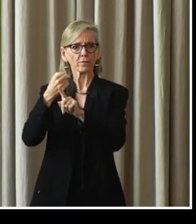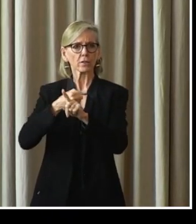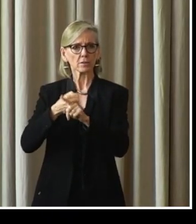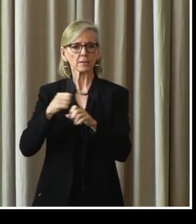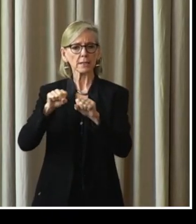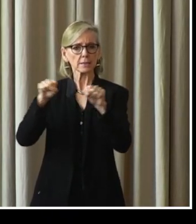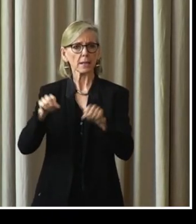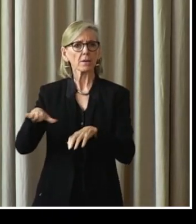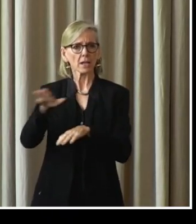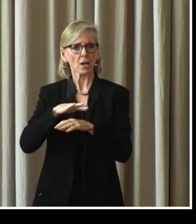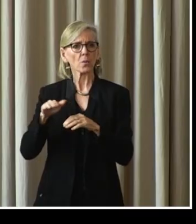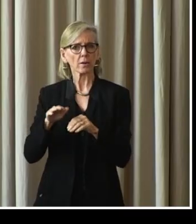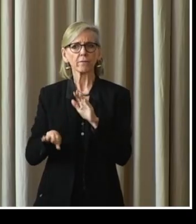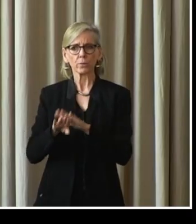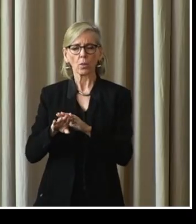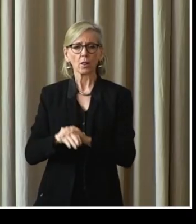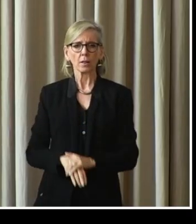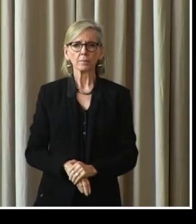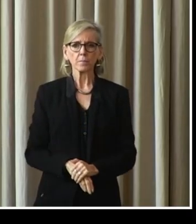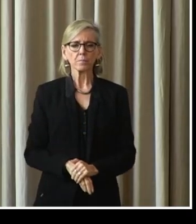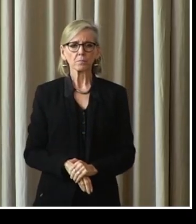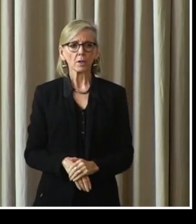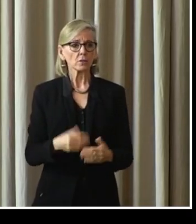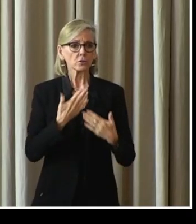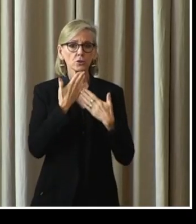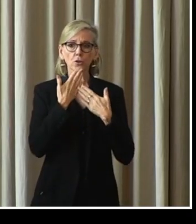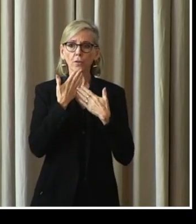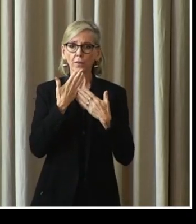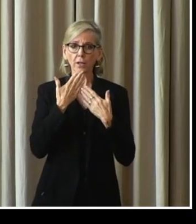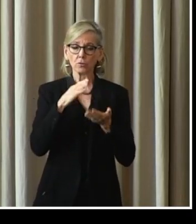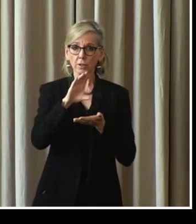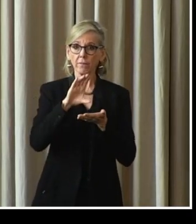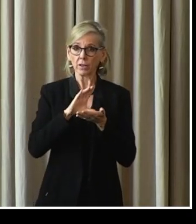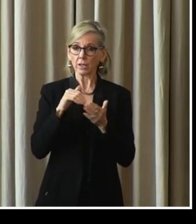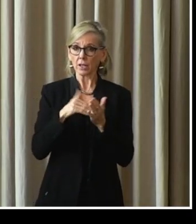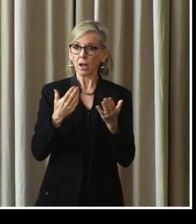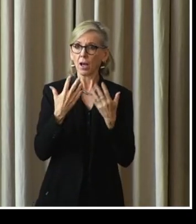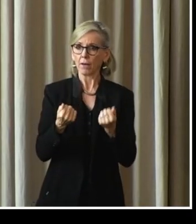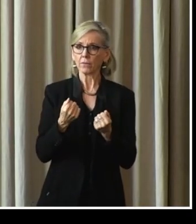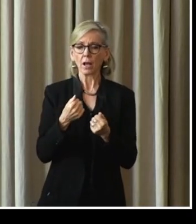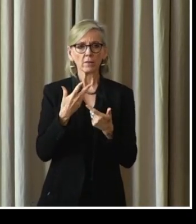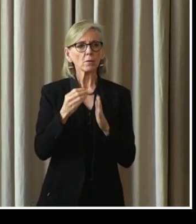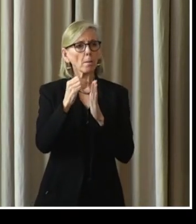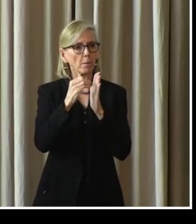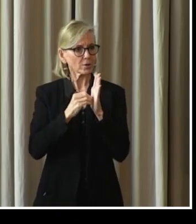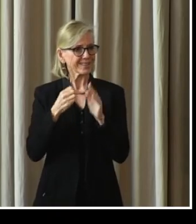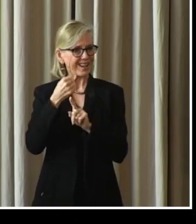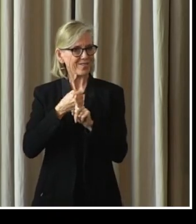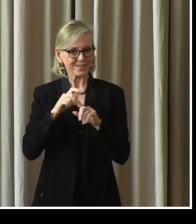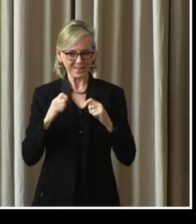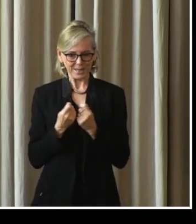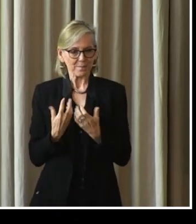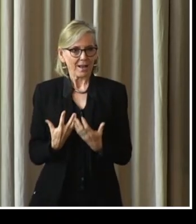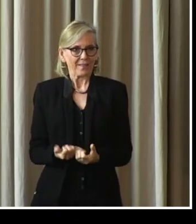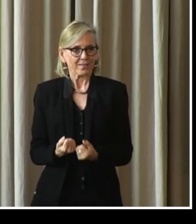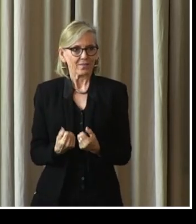level. So thanks to the funding, we now have a dedicated policy and advocacy team, and our